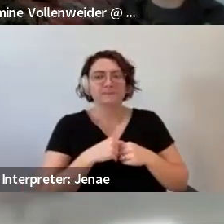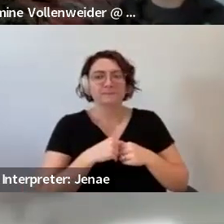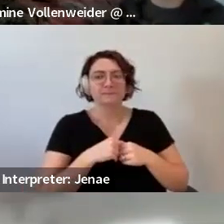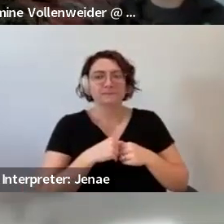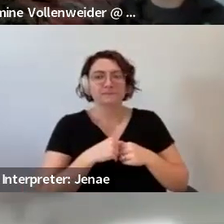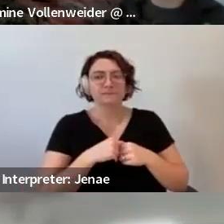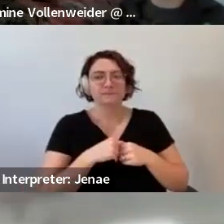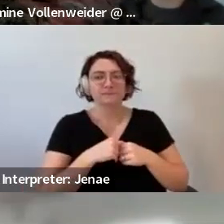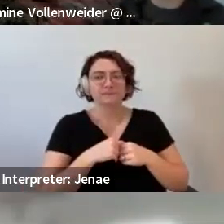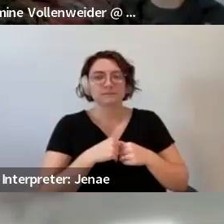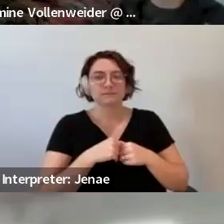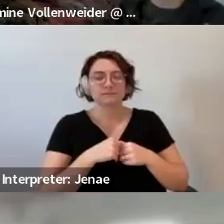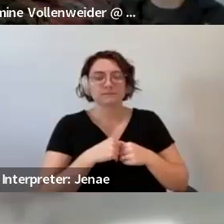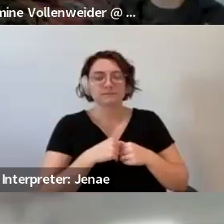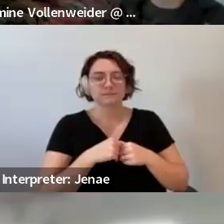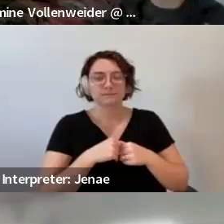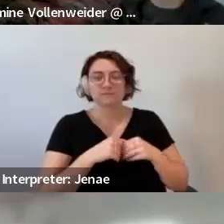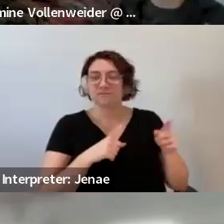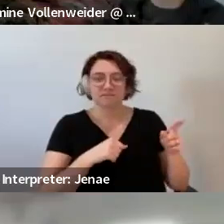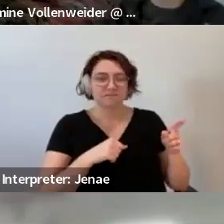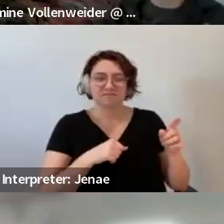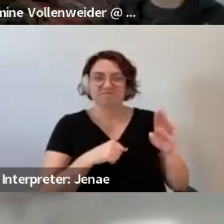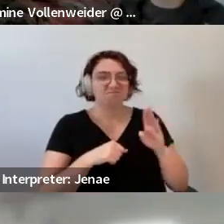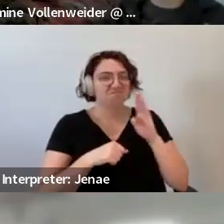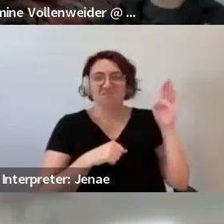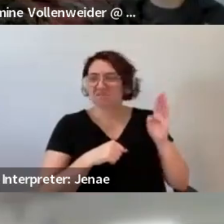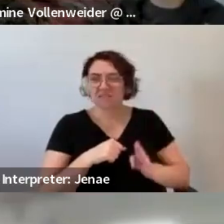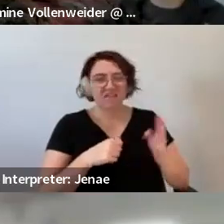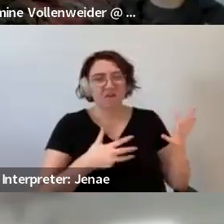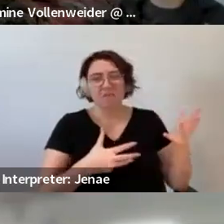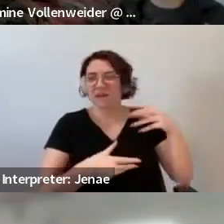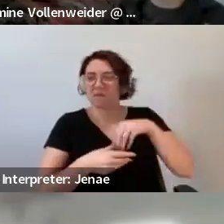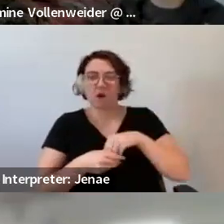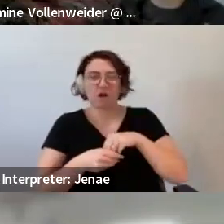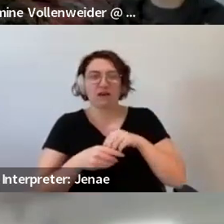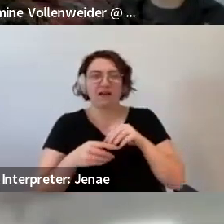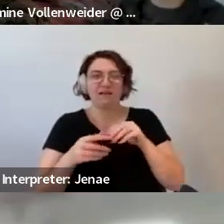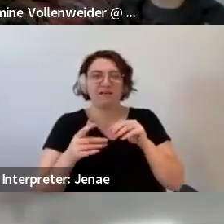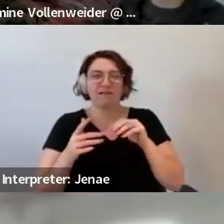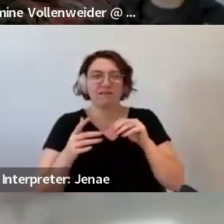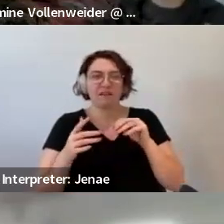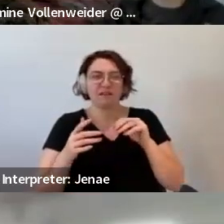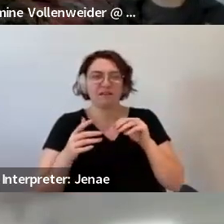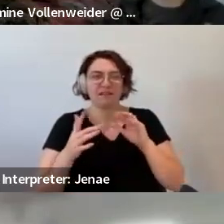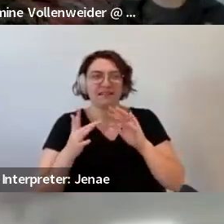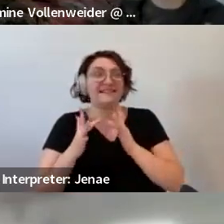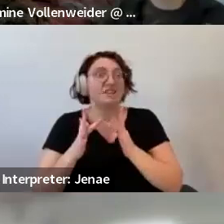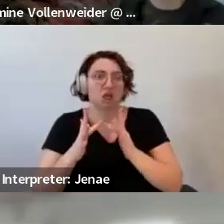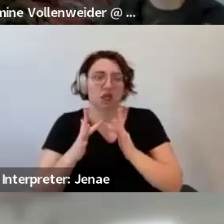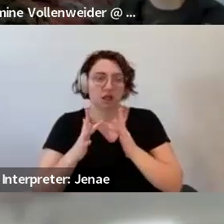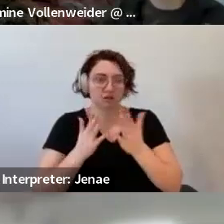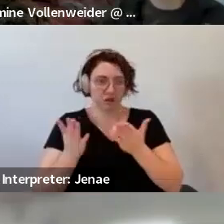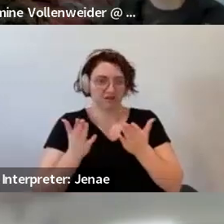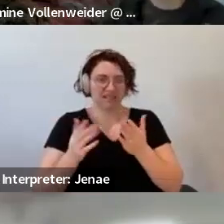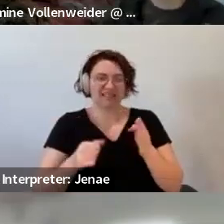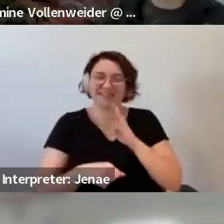who have never been a part of any digitalized service. They have never touched a computer. They have